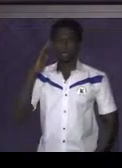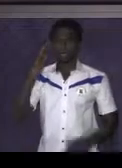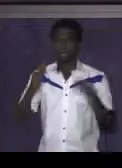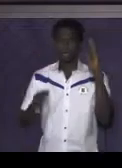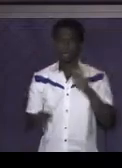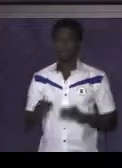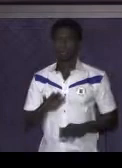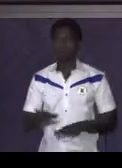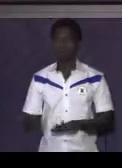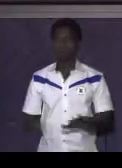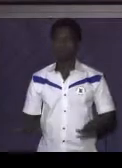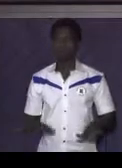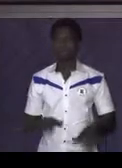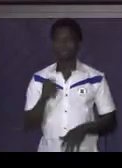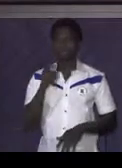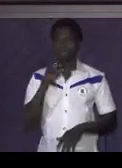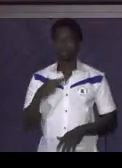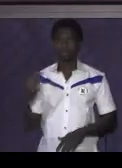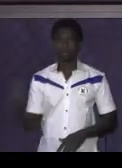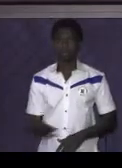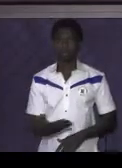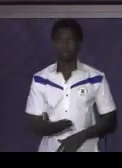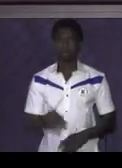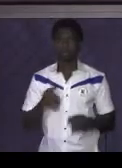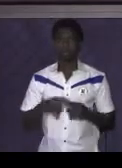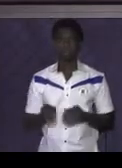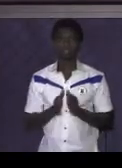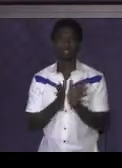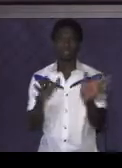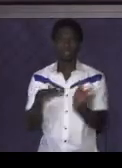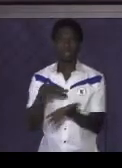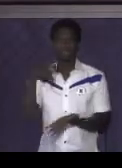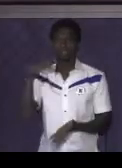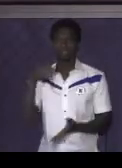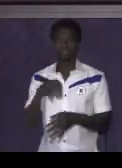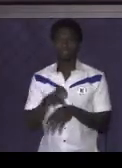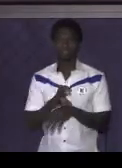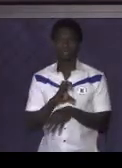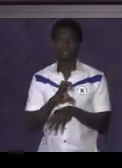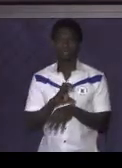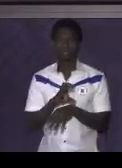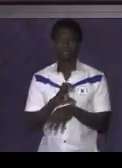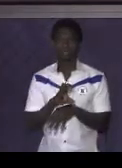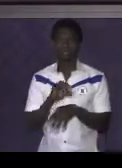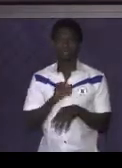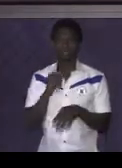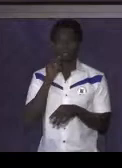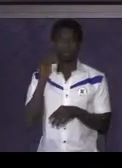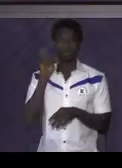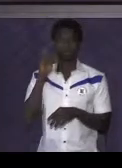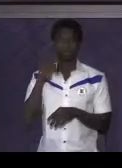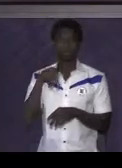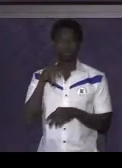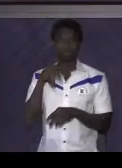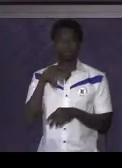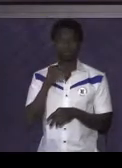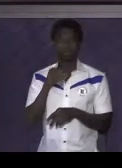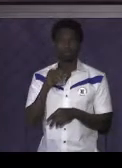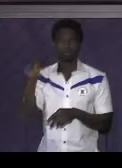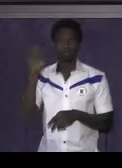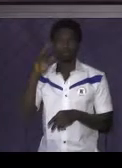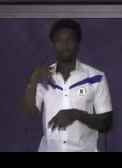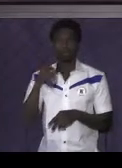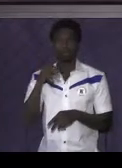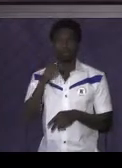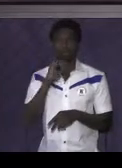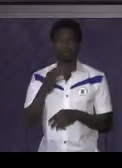Hello, pupils. You are welcome to General Studies class. I am Uncle Popo. Uncle Popo